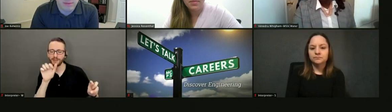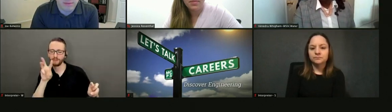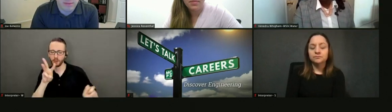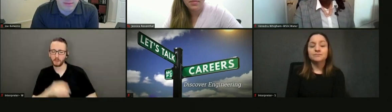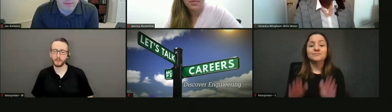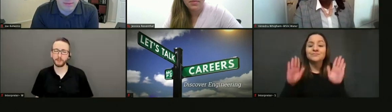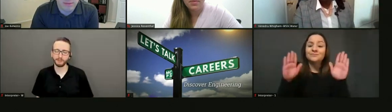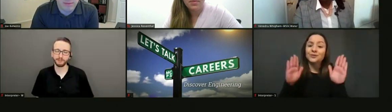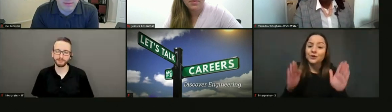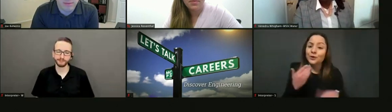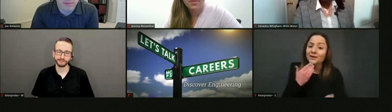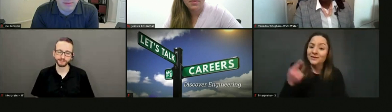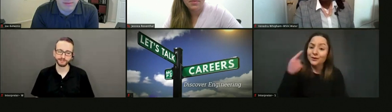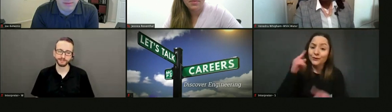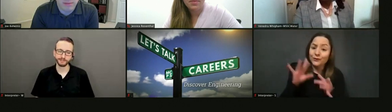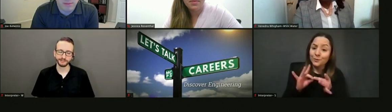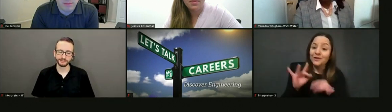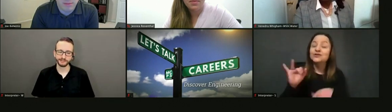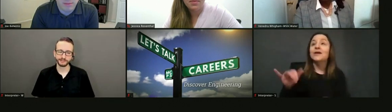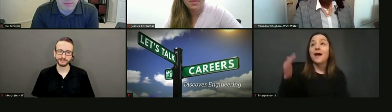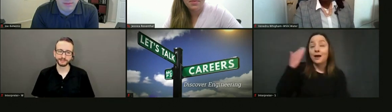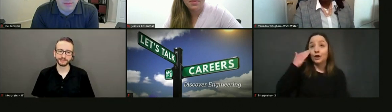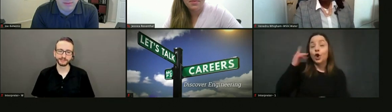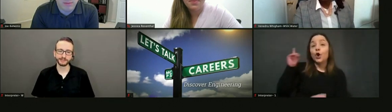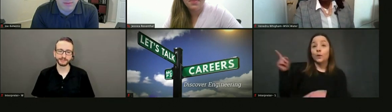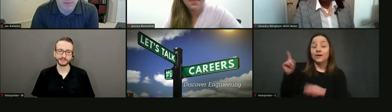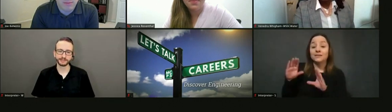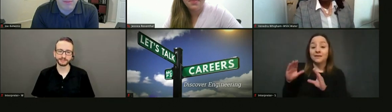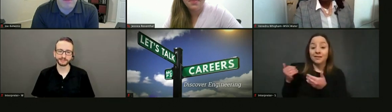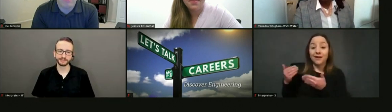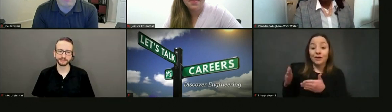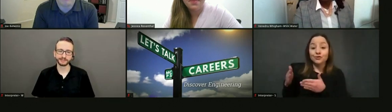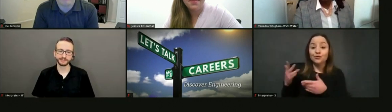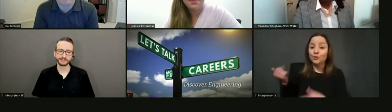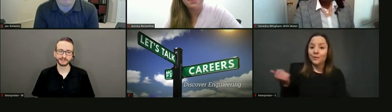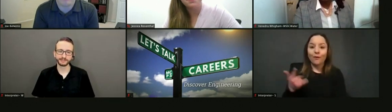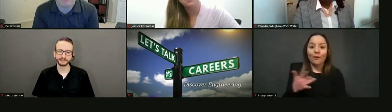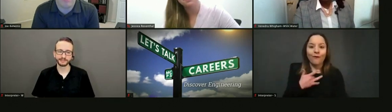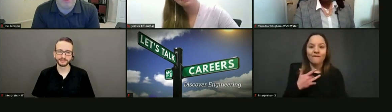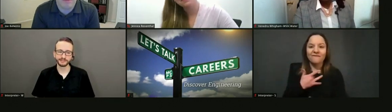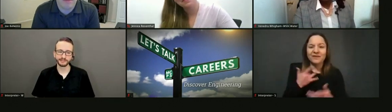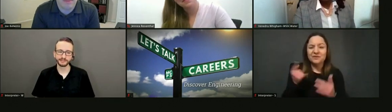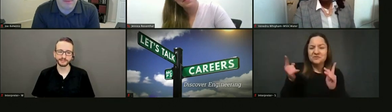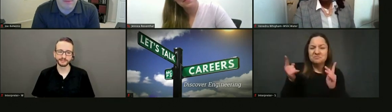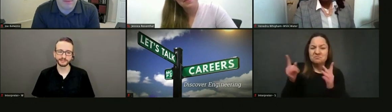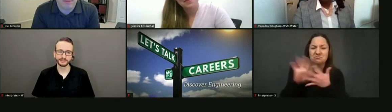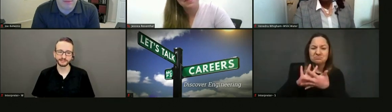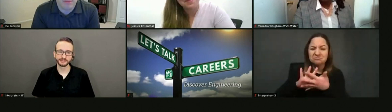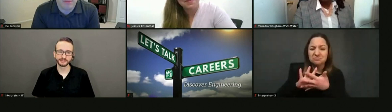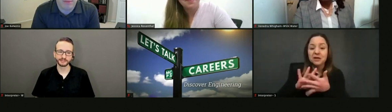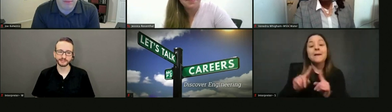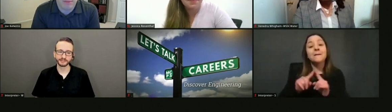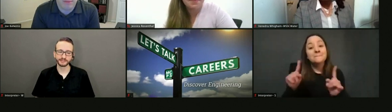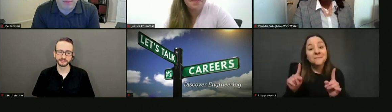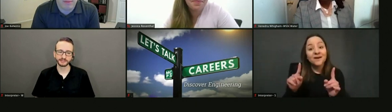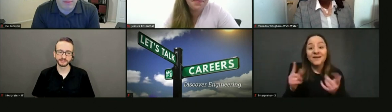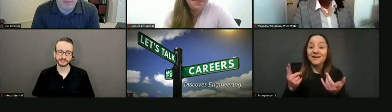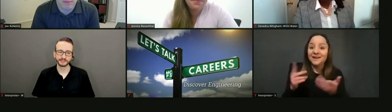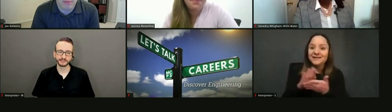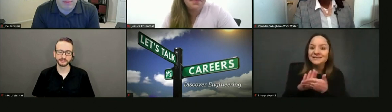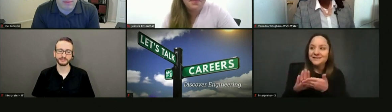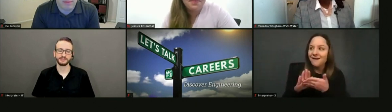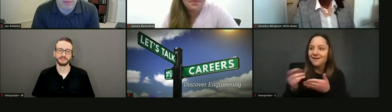Great. Thank you for mentioning that. I know that in the classroom, it can all feel very abstract, but it's nice to see that there are